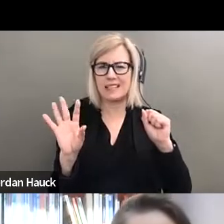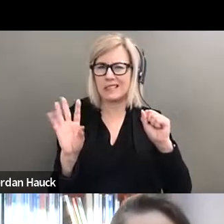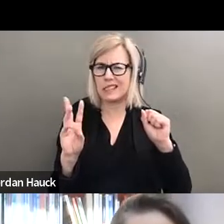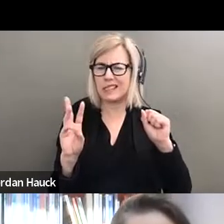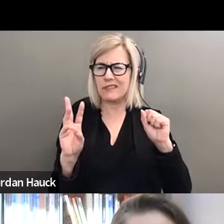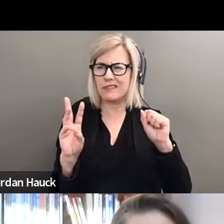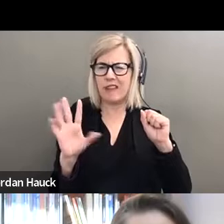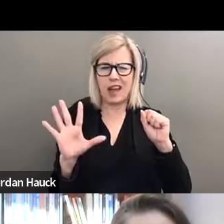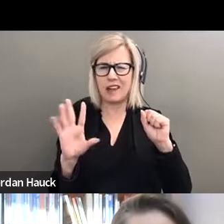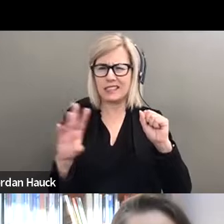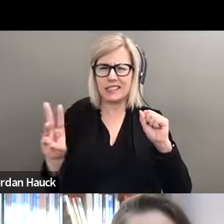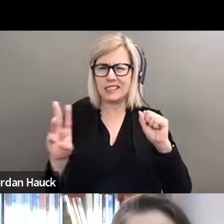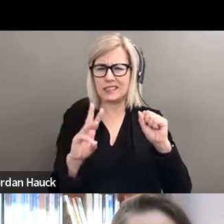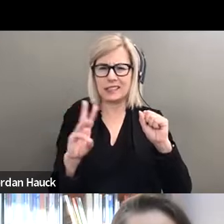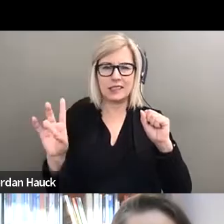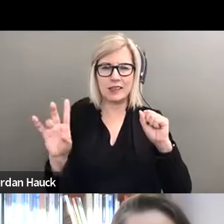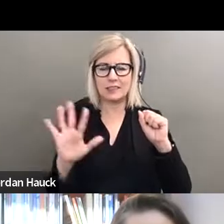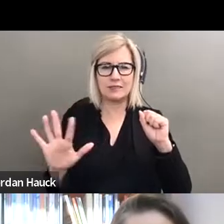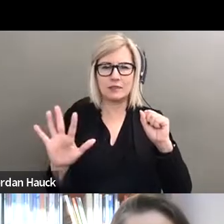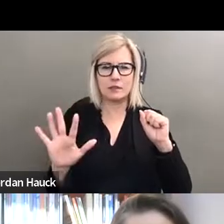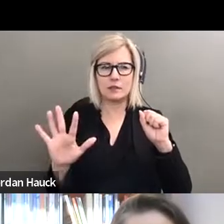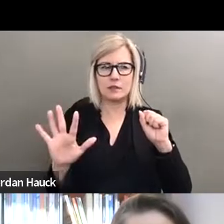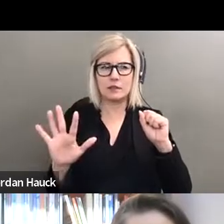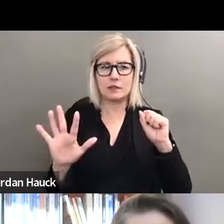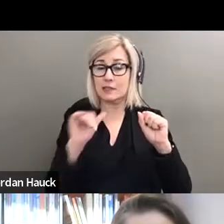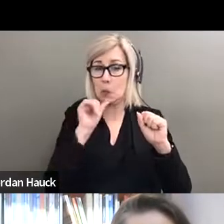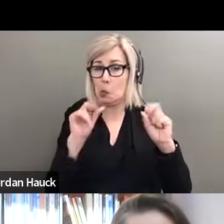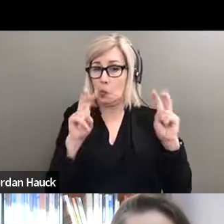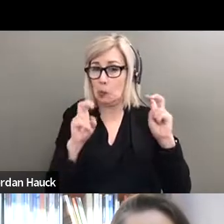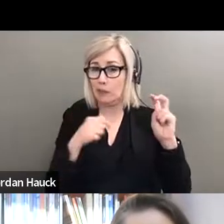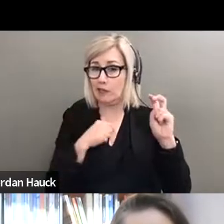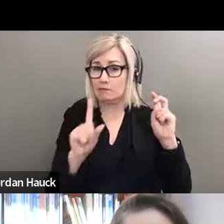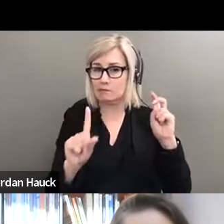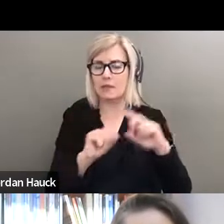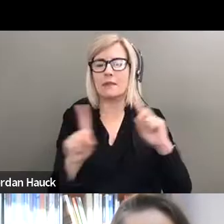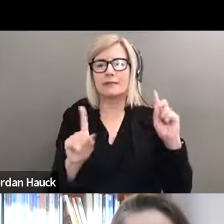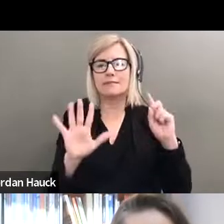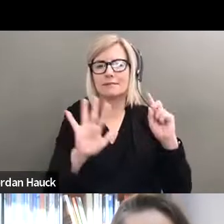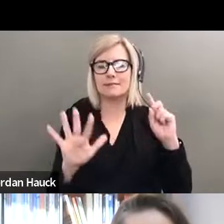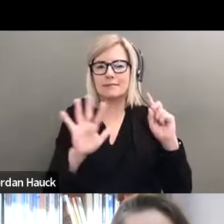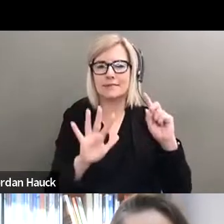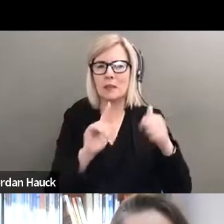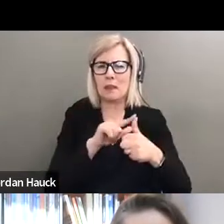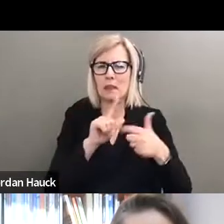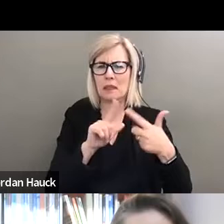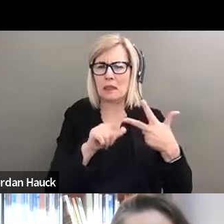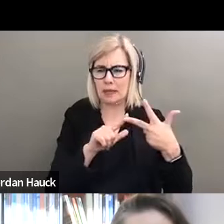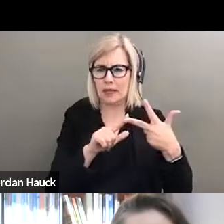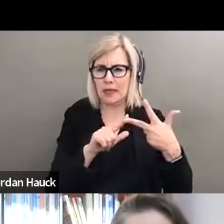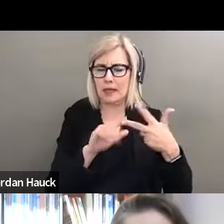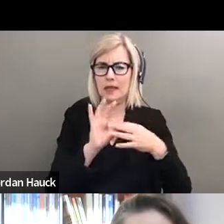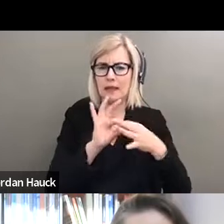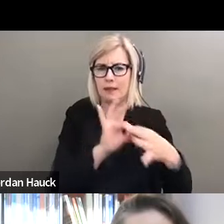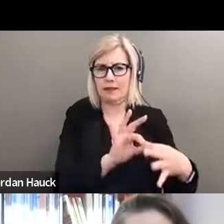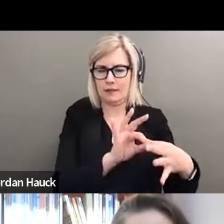65 66 67. Don't quote me exactly, but there was 3 pertaining to